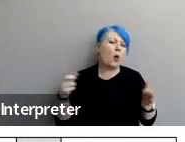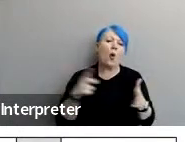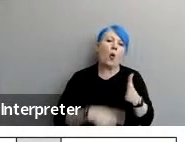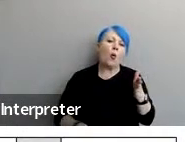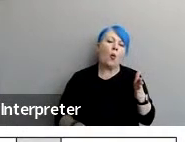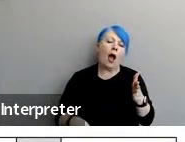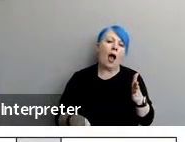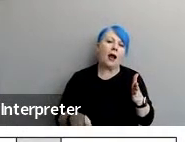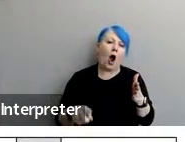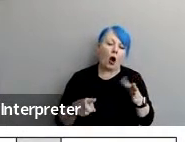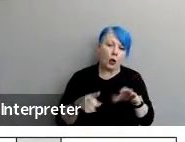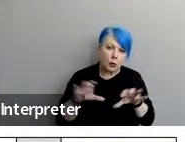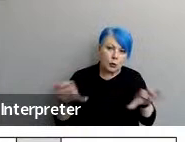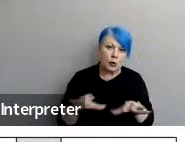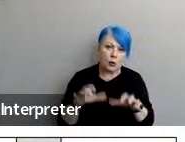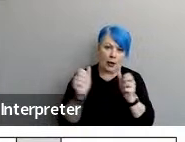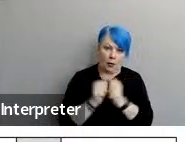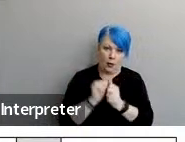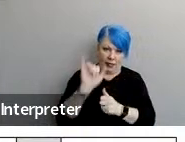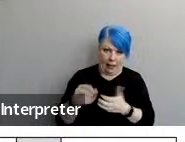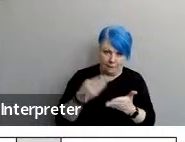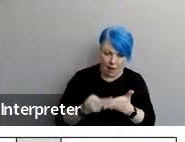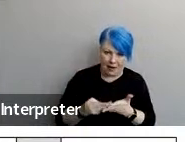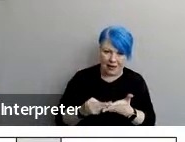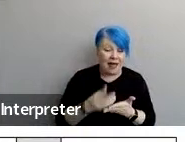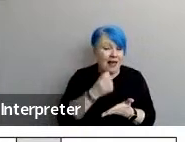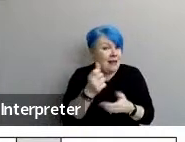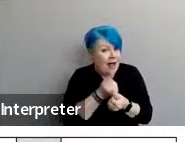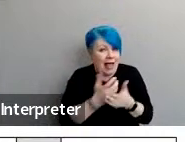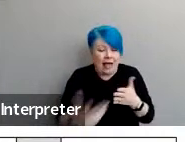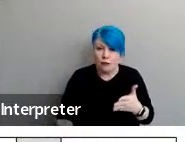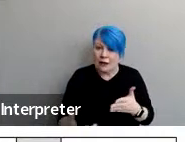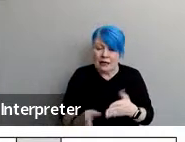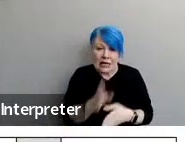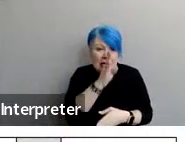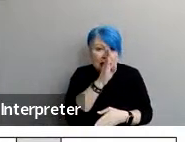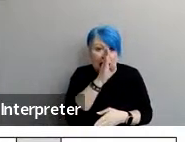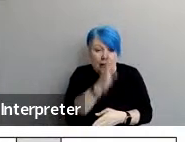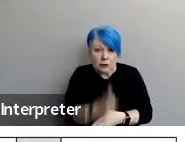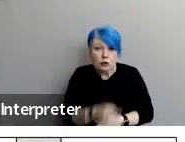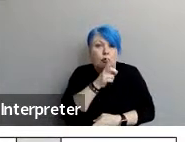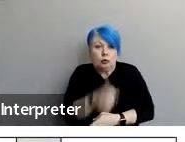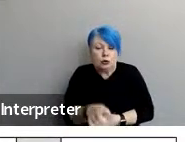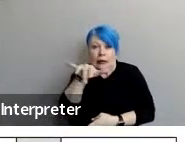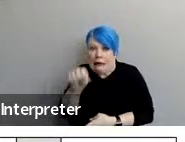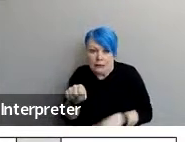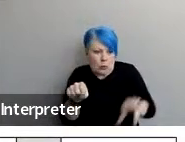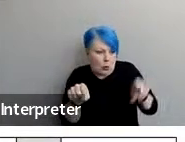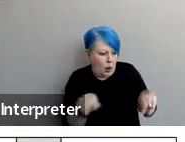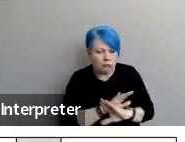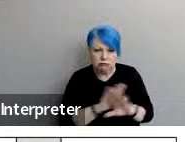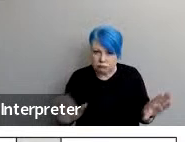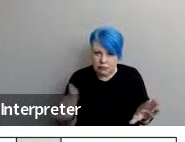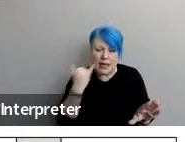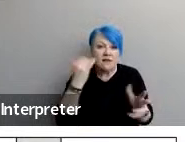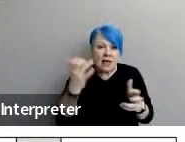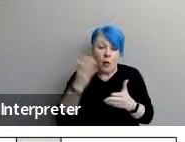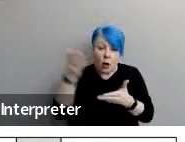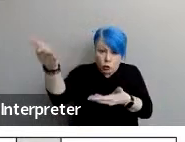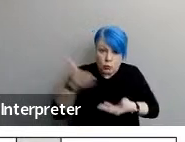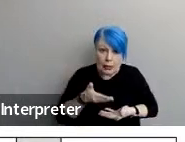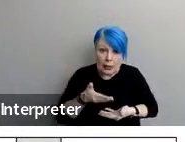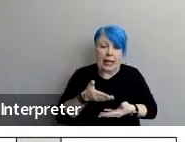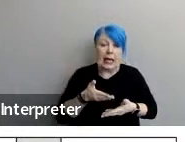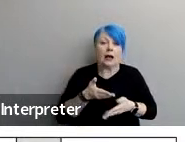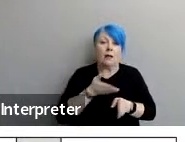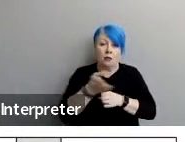Everything is not an absolute yes. For example, if they want to bring in a professional development